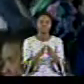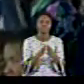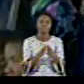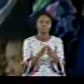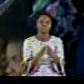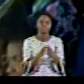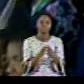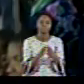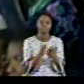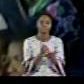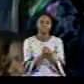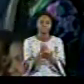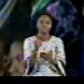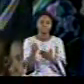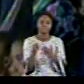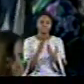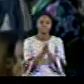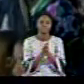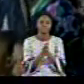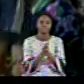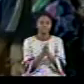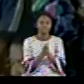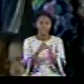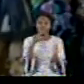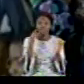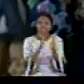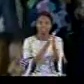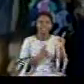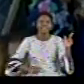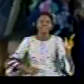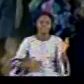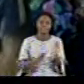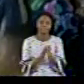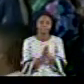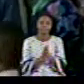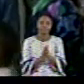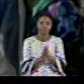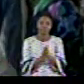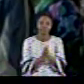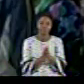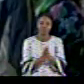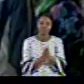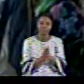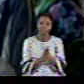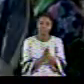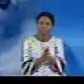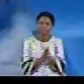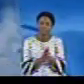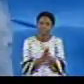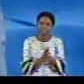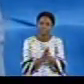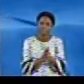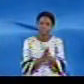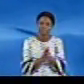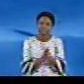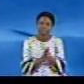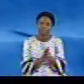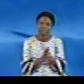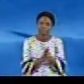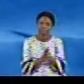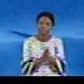man praise the lord i have with me here emmanuel equilifour since